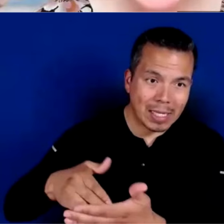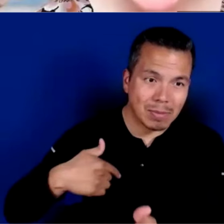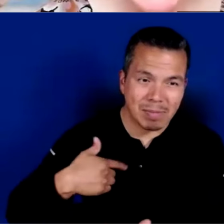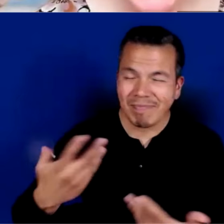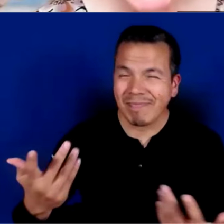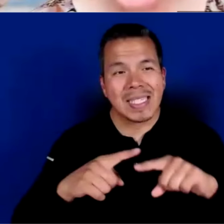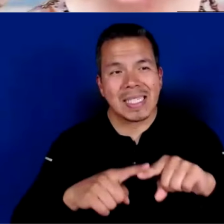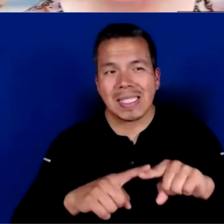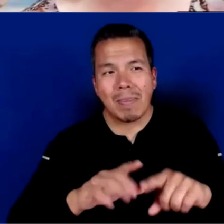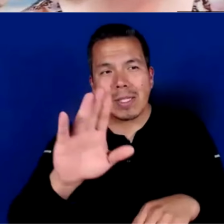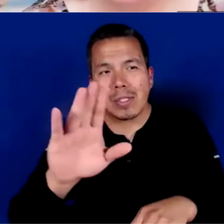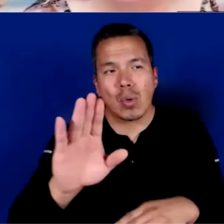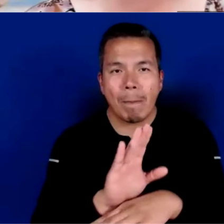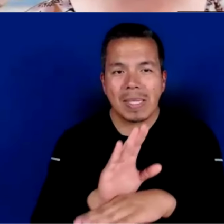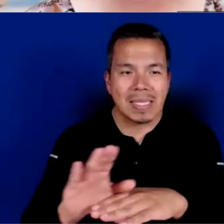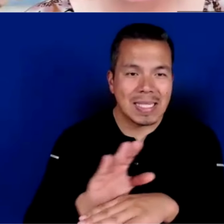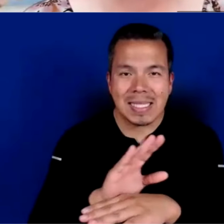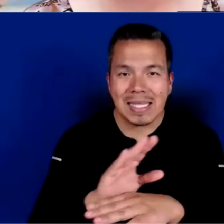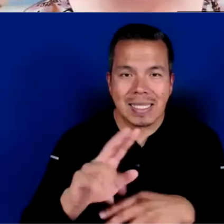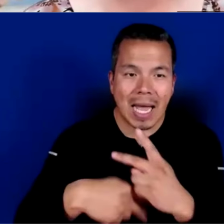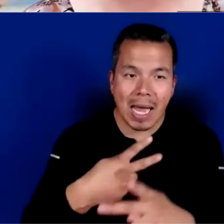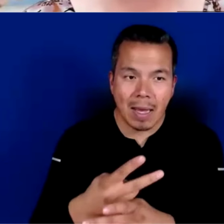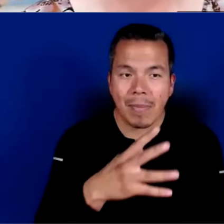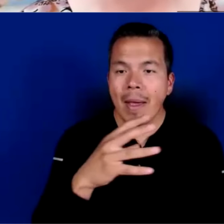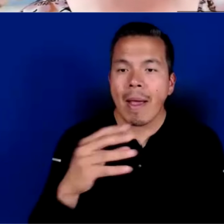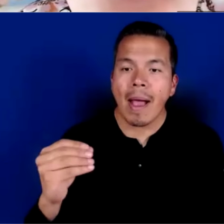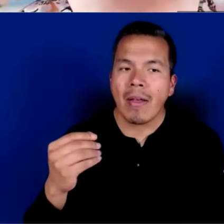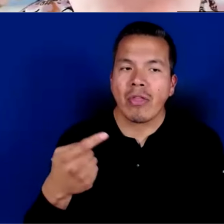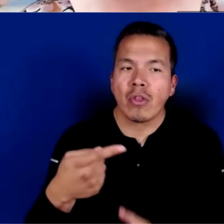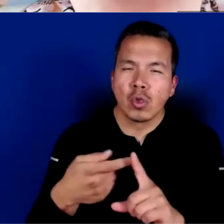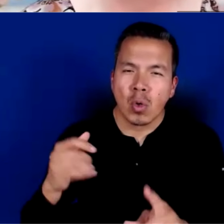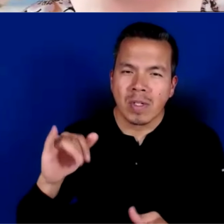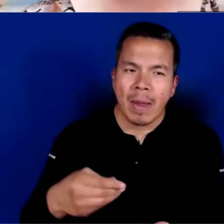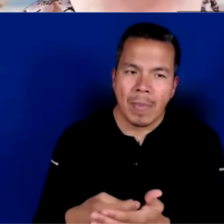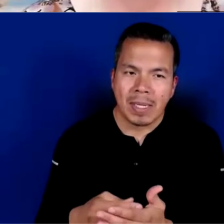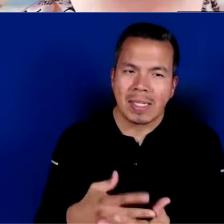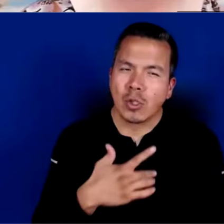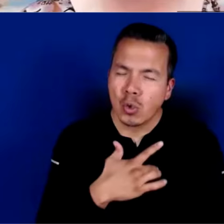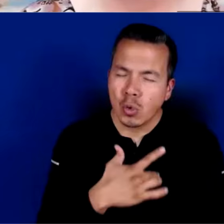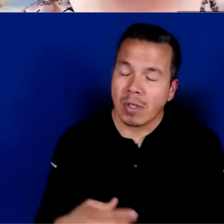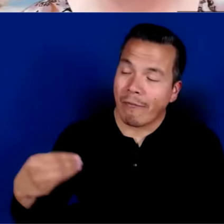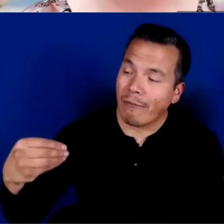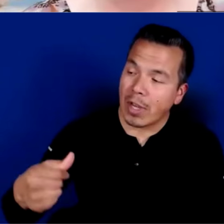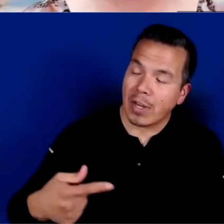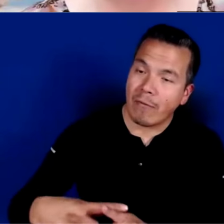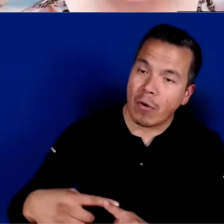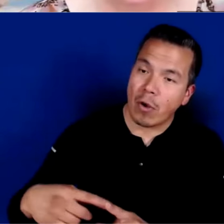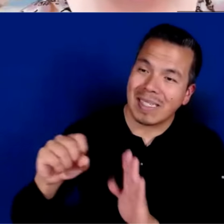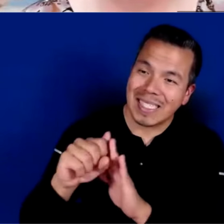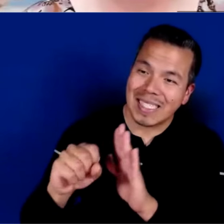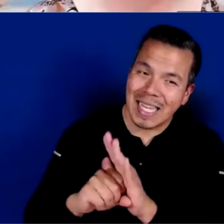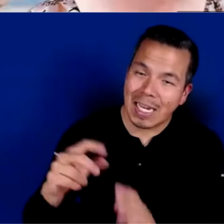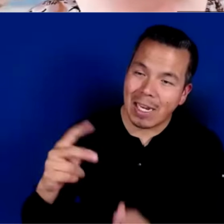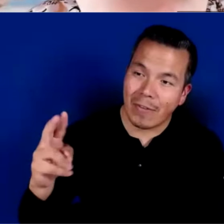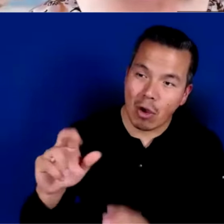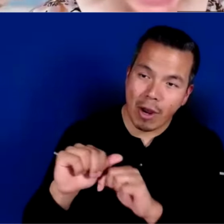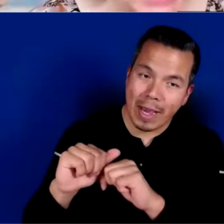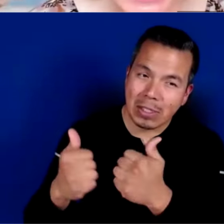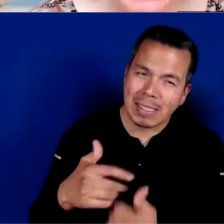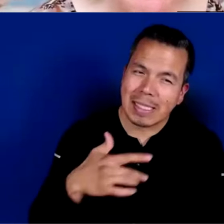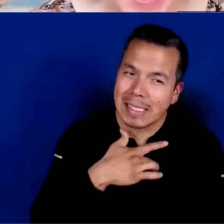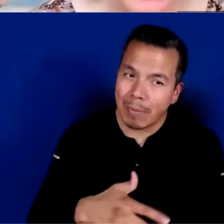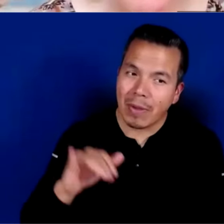Depends on your business entity, and it depends on the source of that funding. Usually funding coming from state vocational rehabilitation agencies